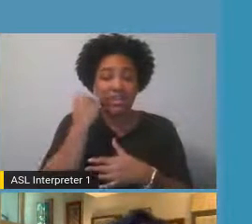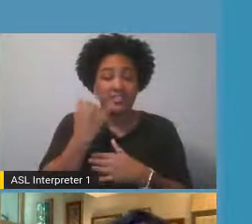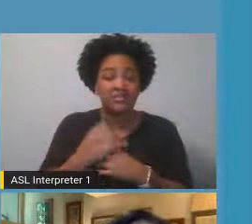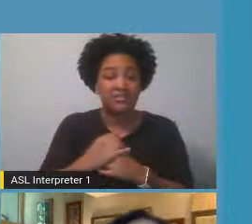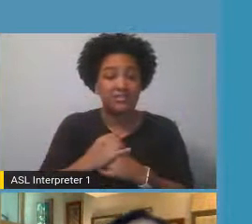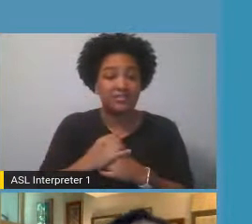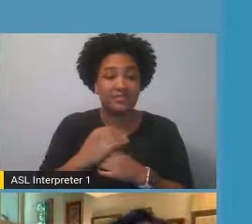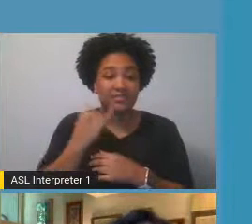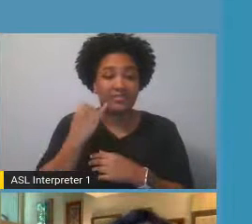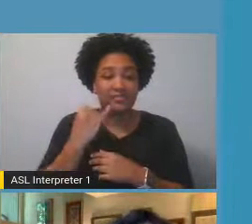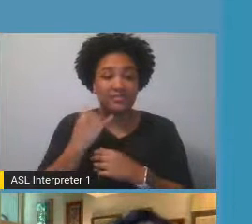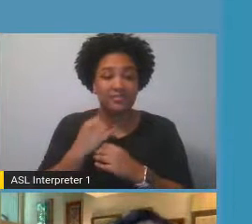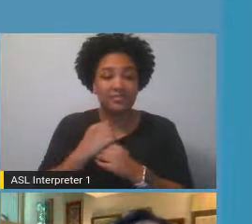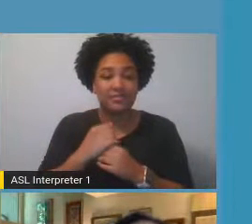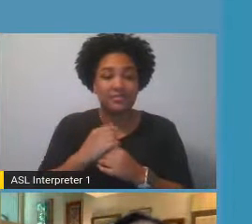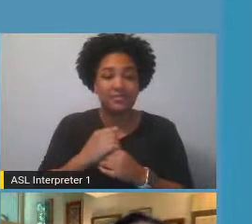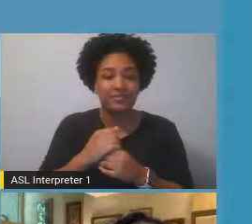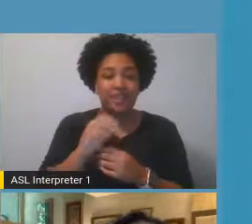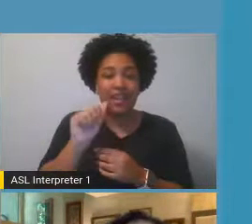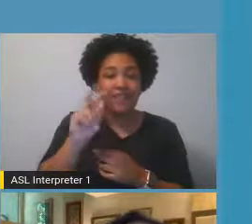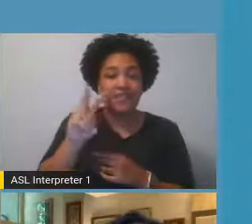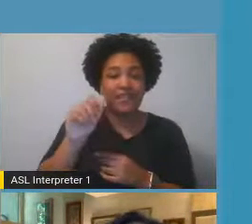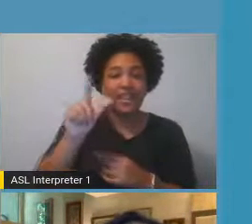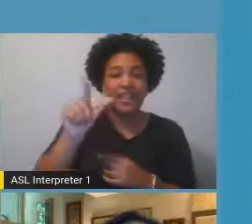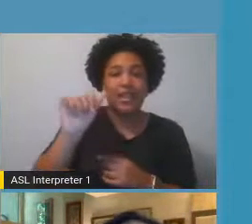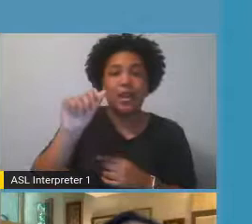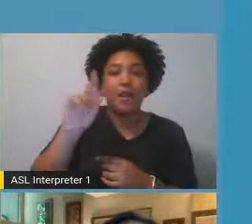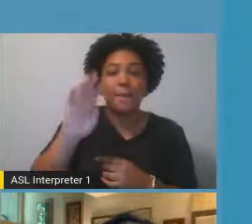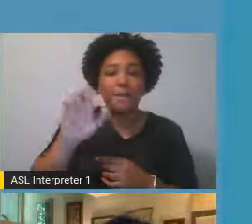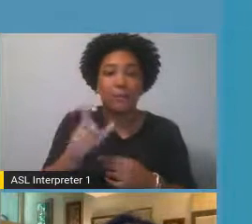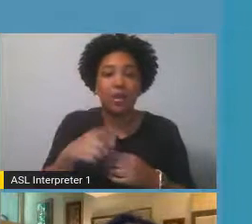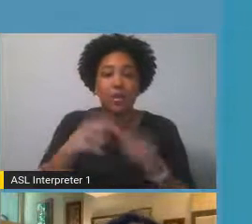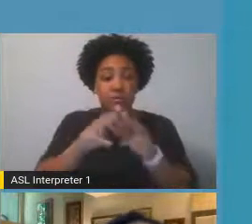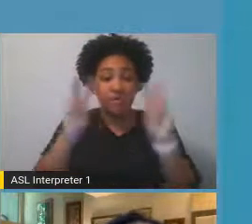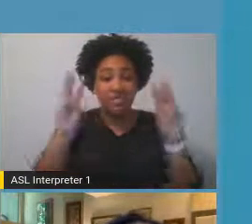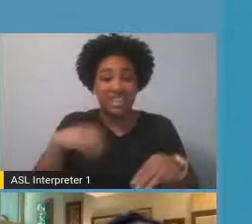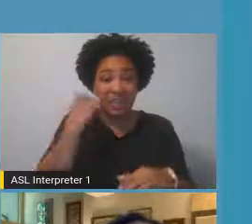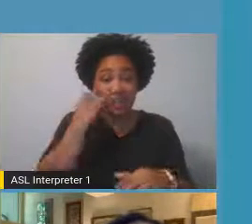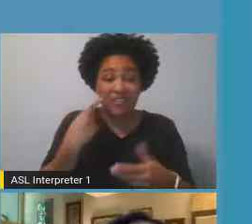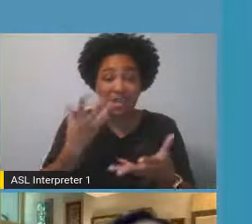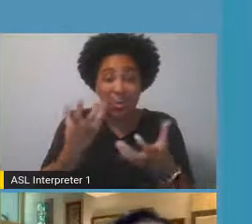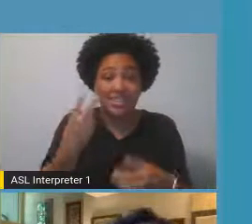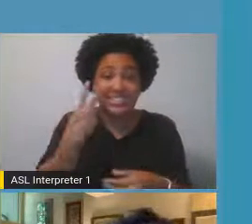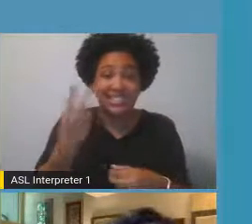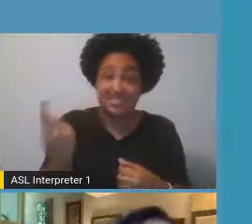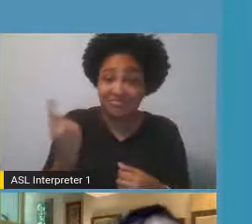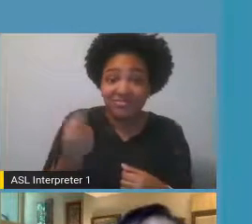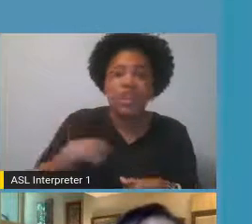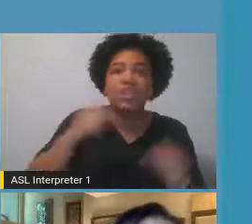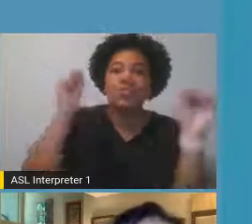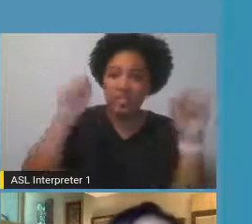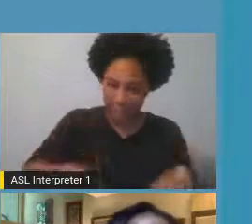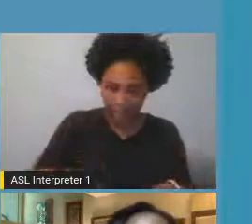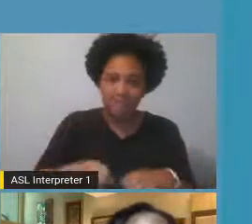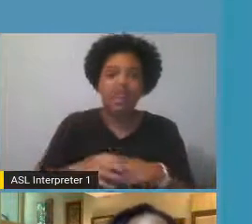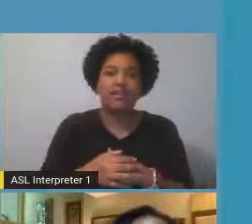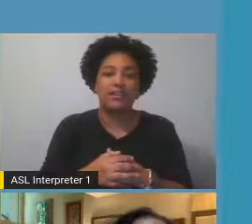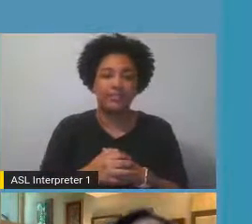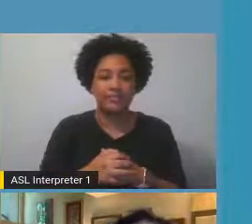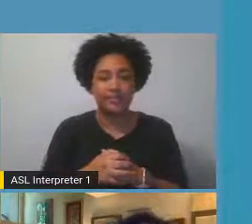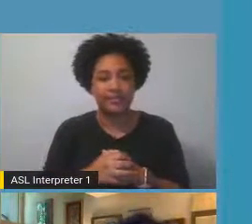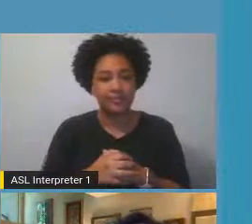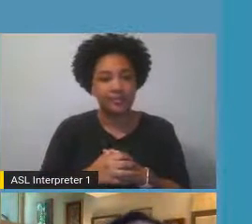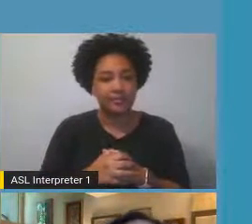is available at this museum. And so it's just one institution of many. The Smithsonian has 17 museums